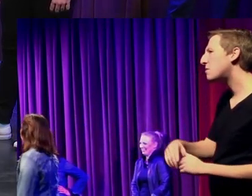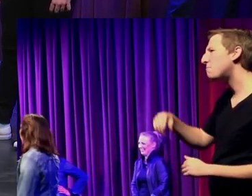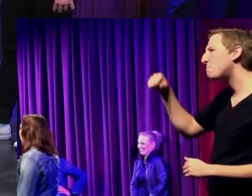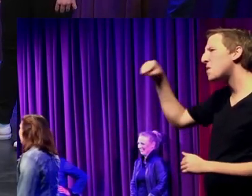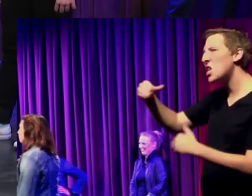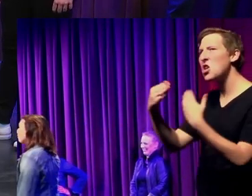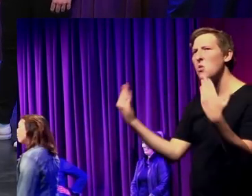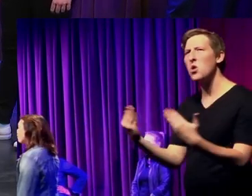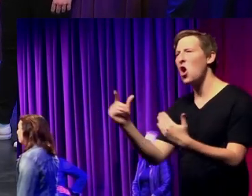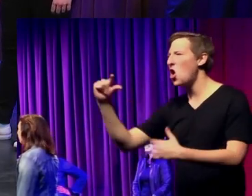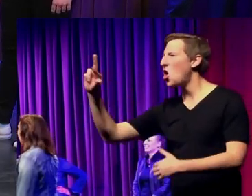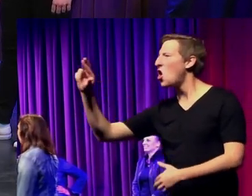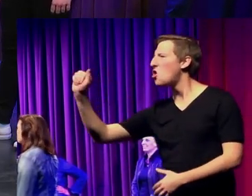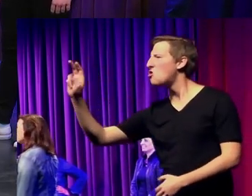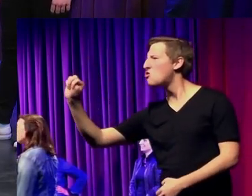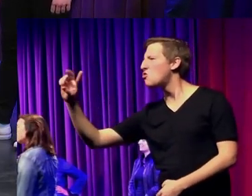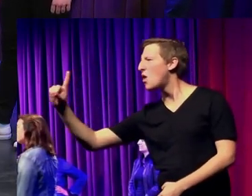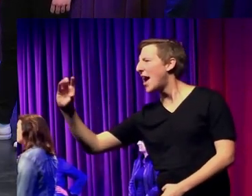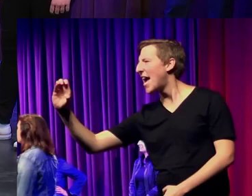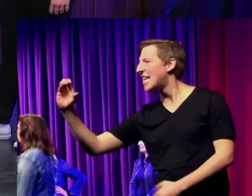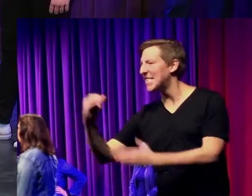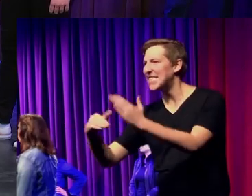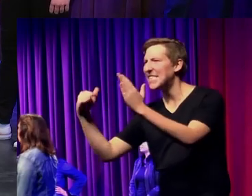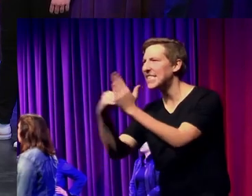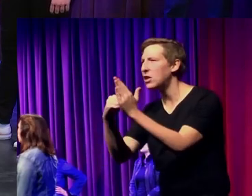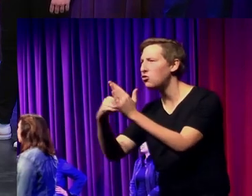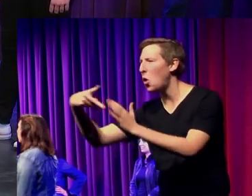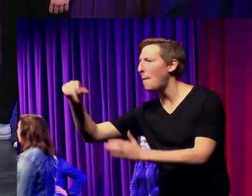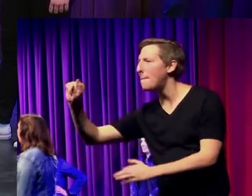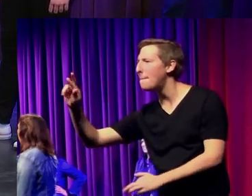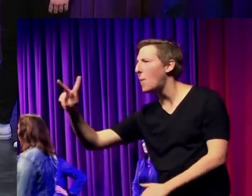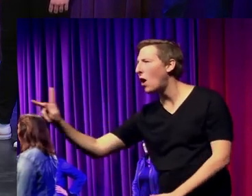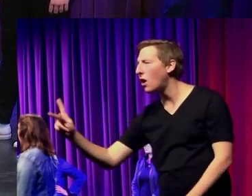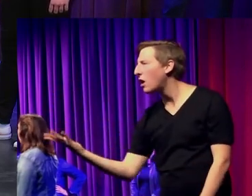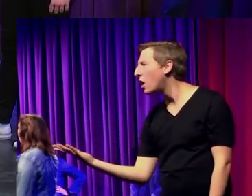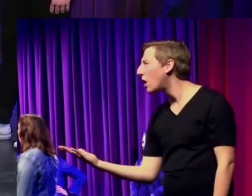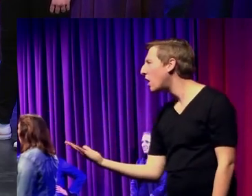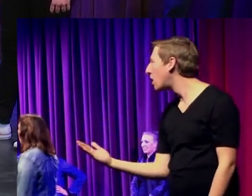Park. It's a small park. I'm just doing a round.